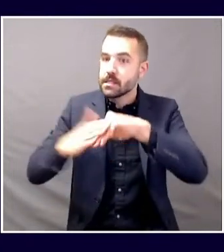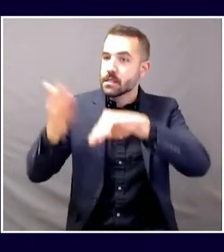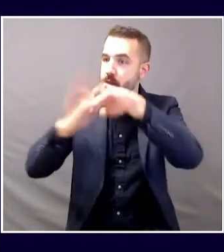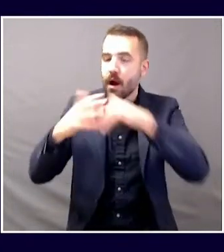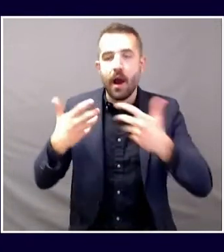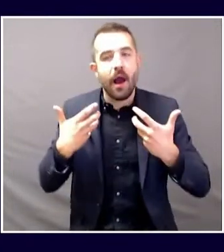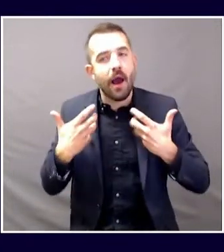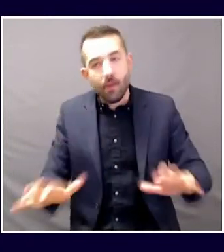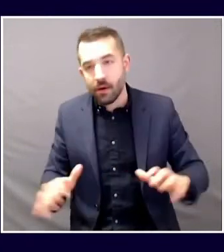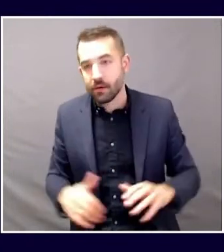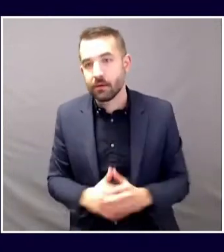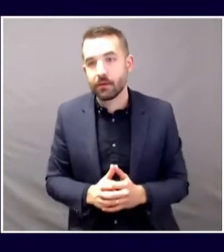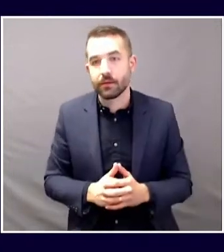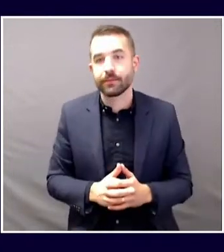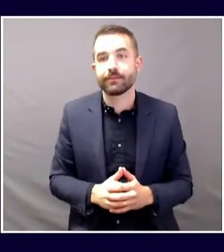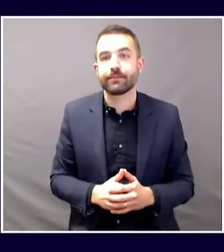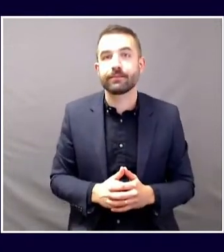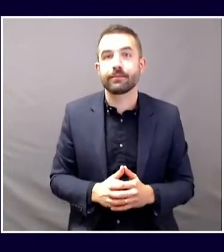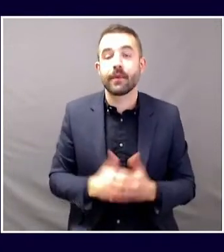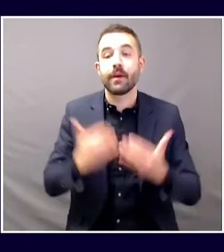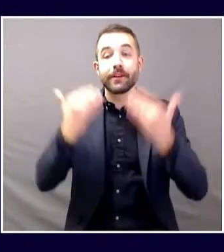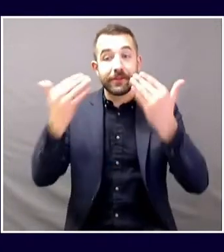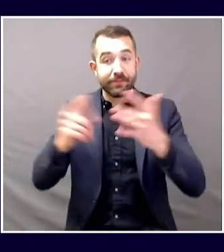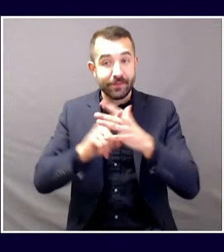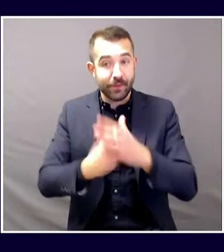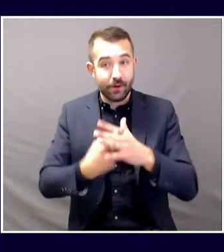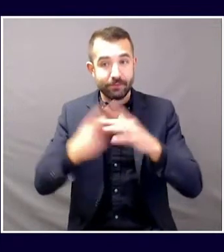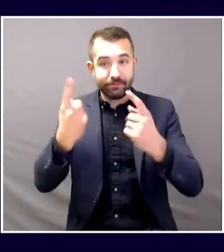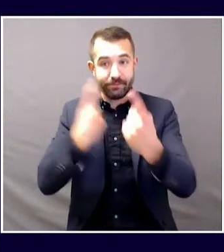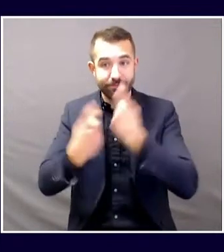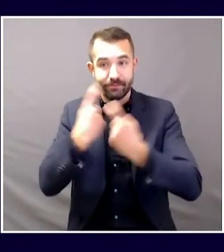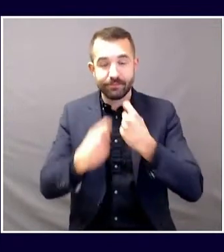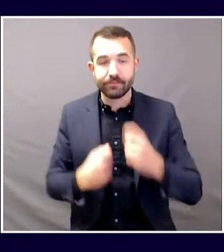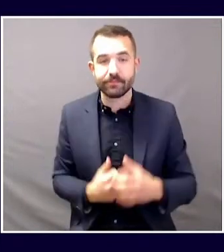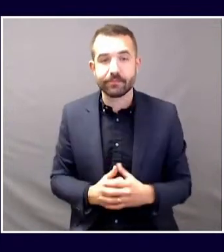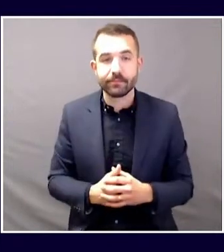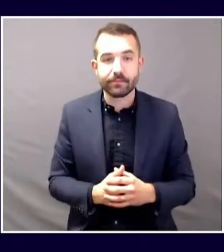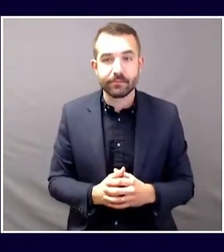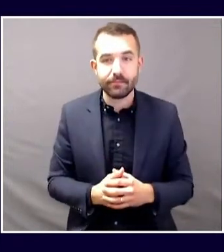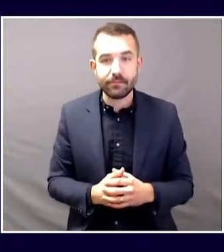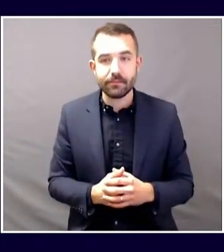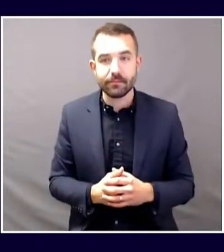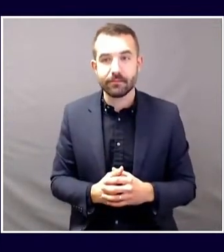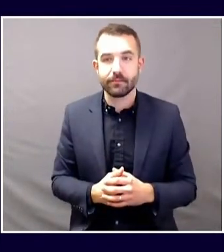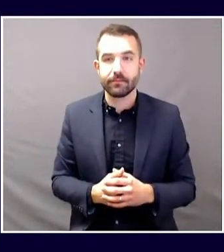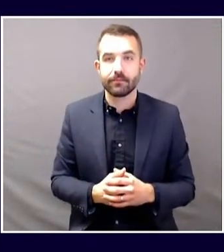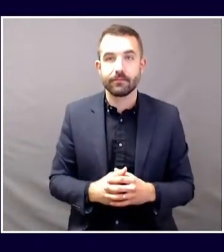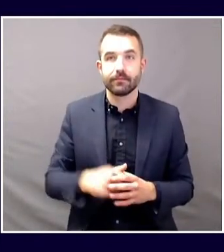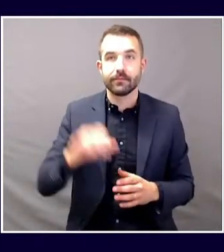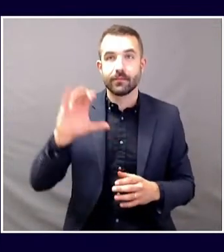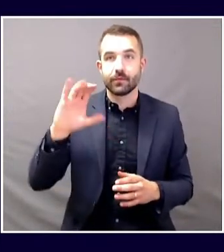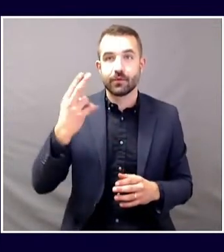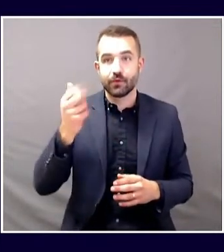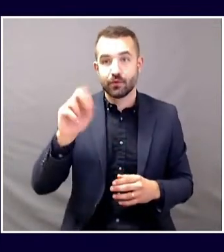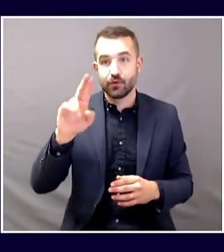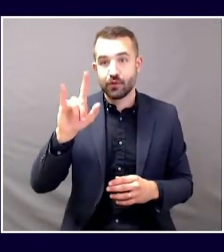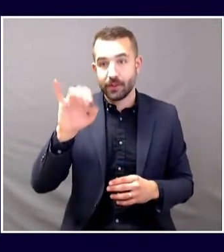turn things over to our colleagues in the media for today. And the first question goes to Charlie from the BDN.